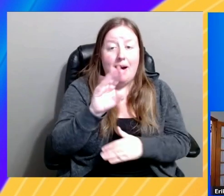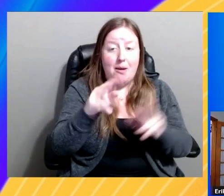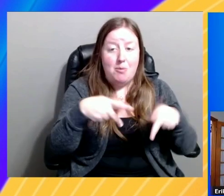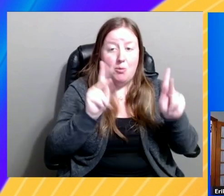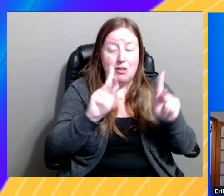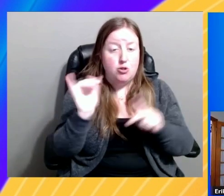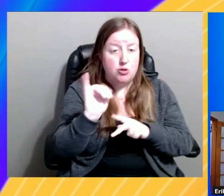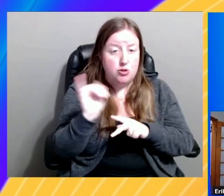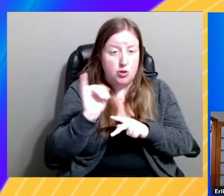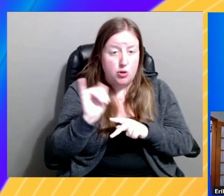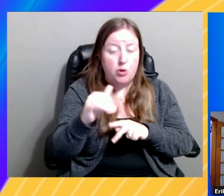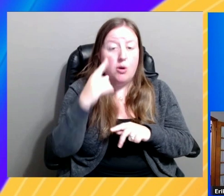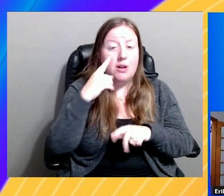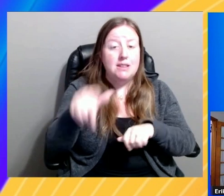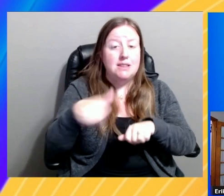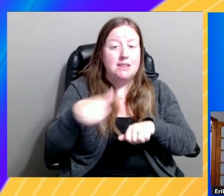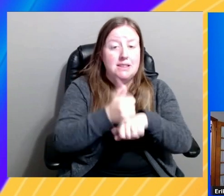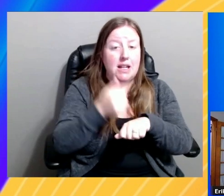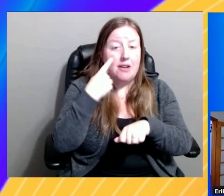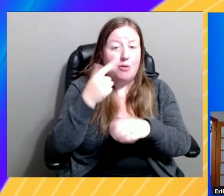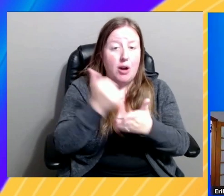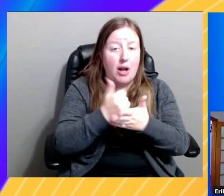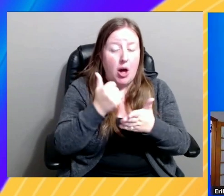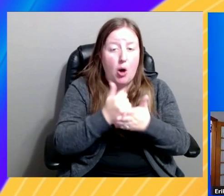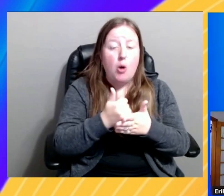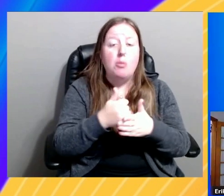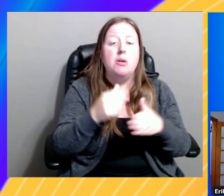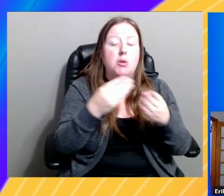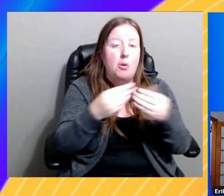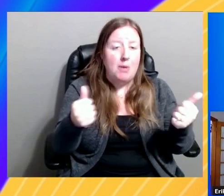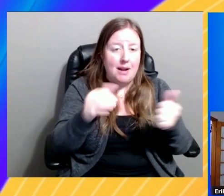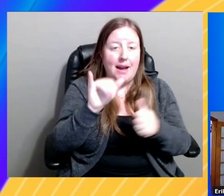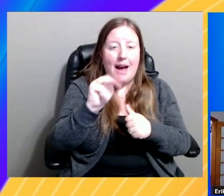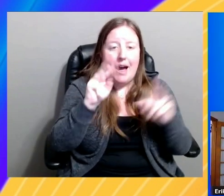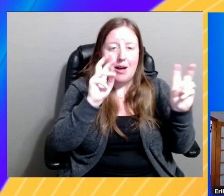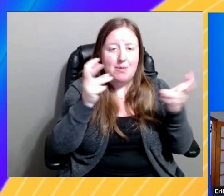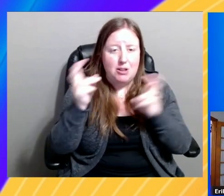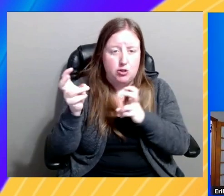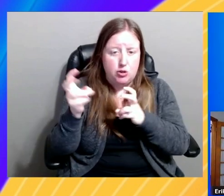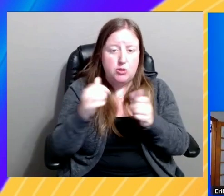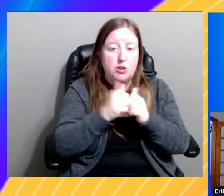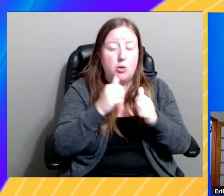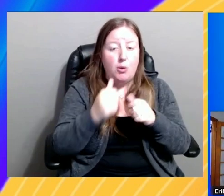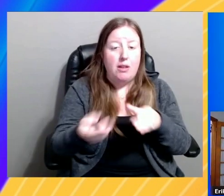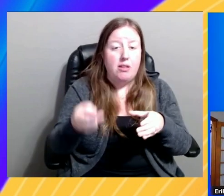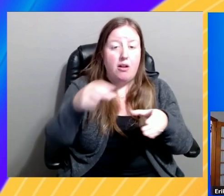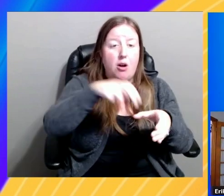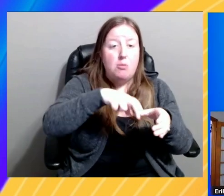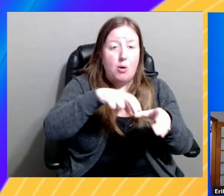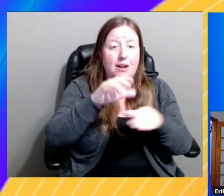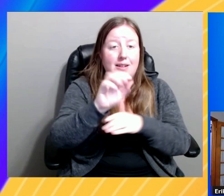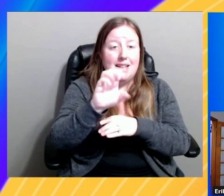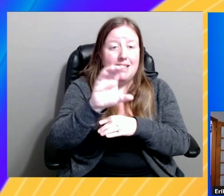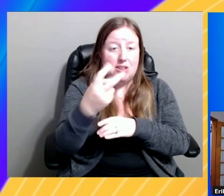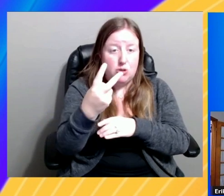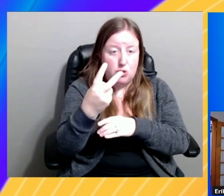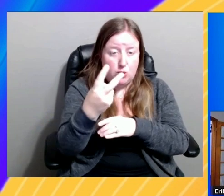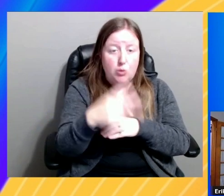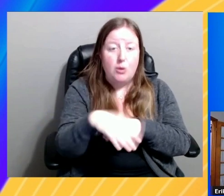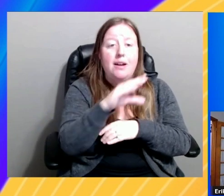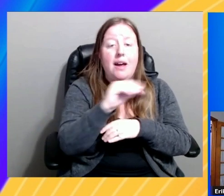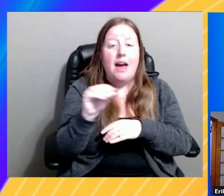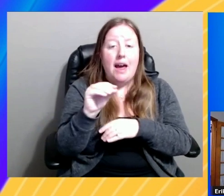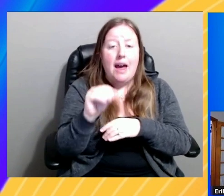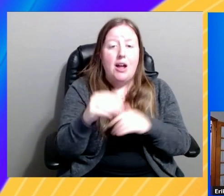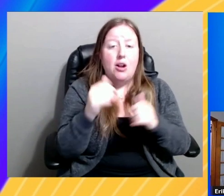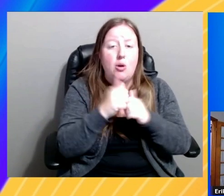setup can help remediate some of those IAM permissions. This will help both onboard the EC2 instance and register it with Systems Android in the